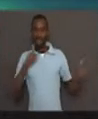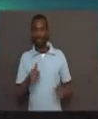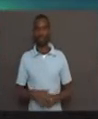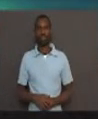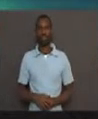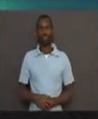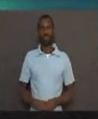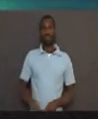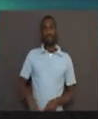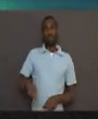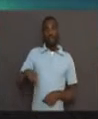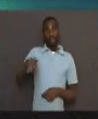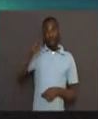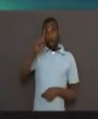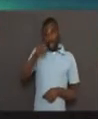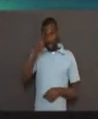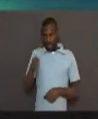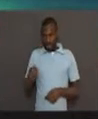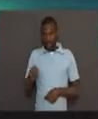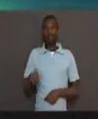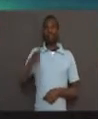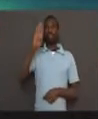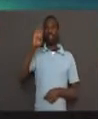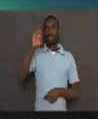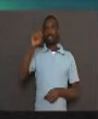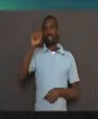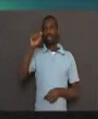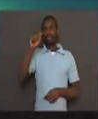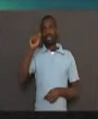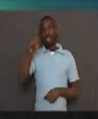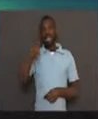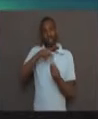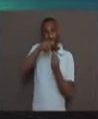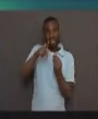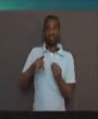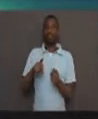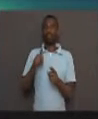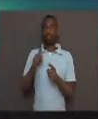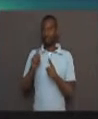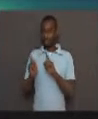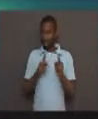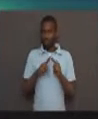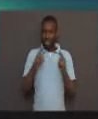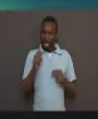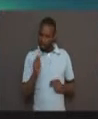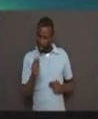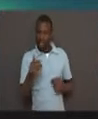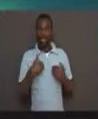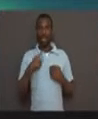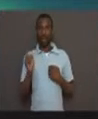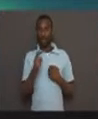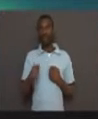A beta particle is a high-speed particle with a negative